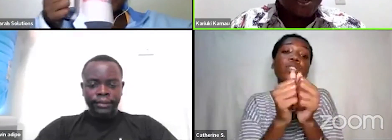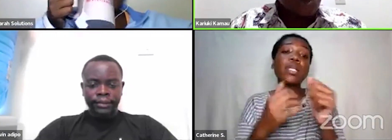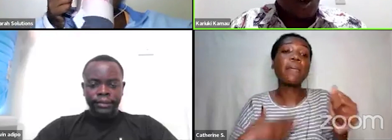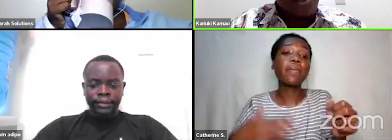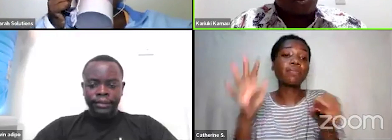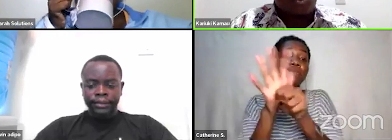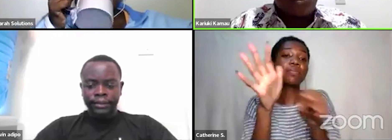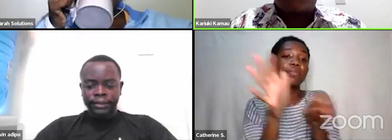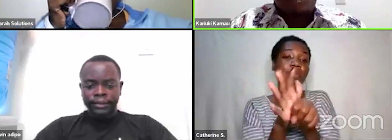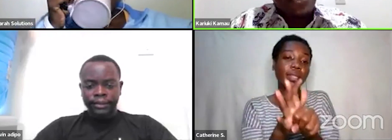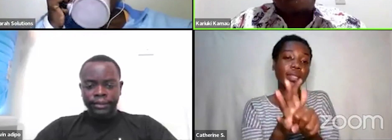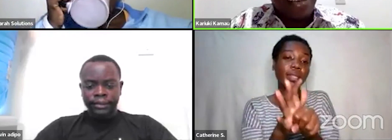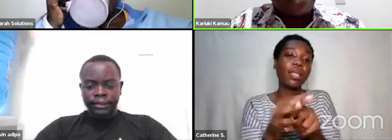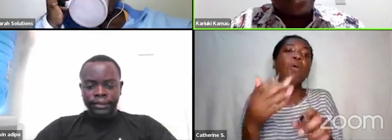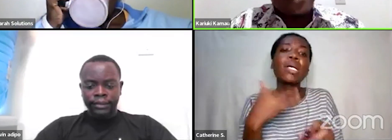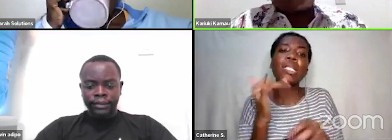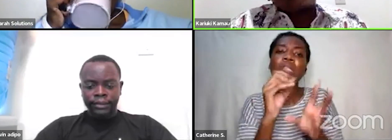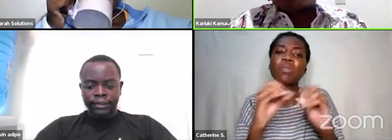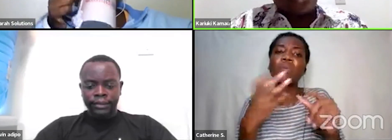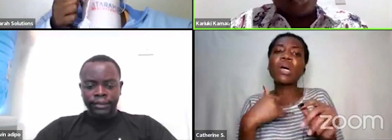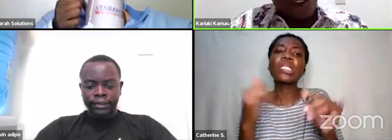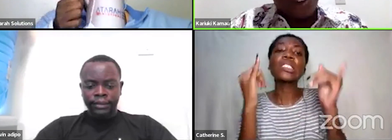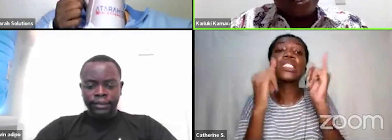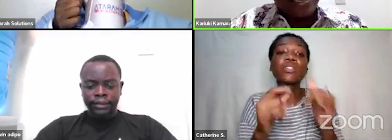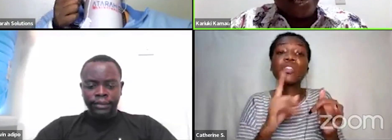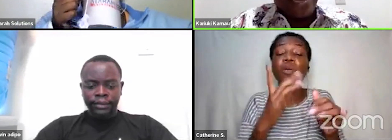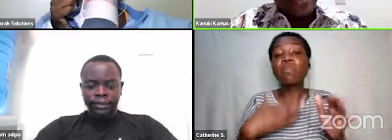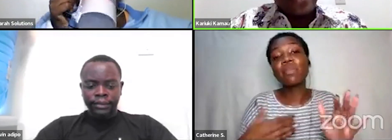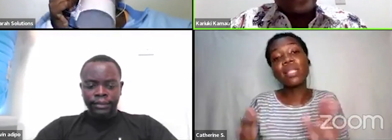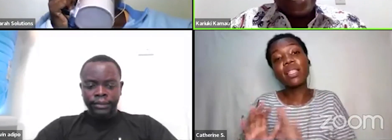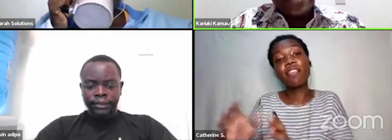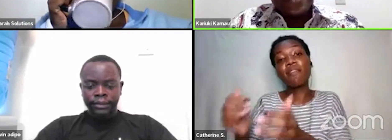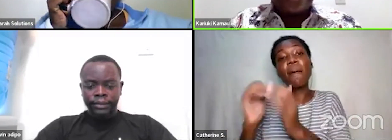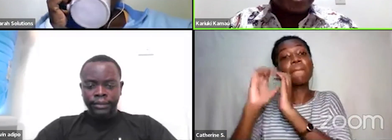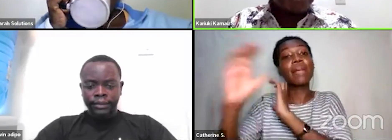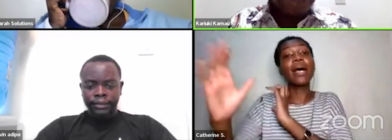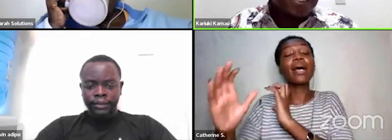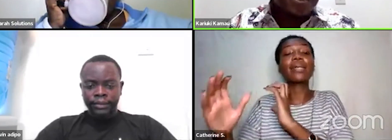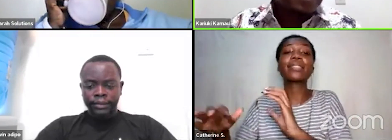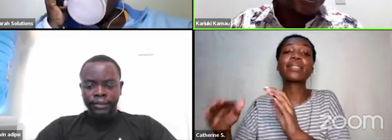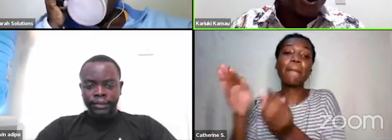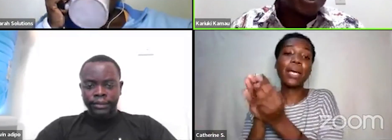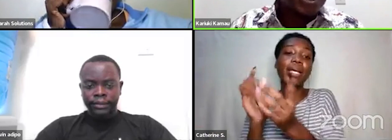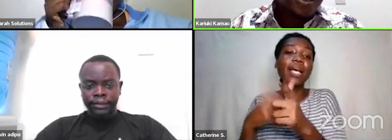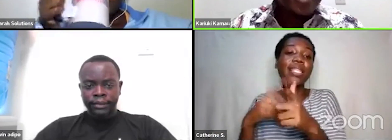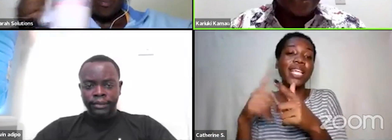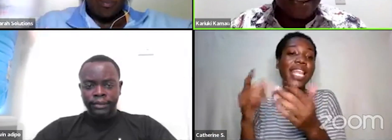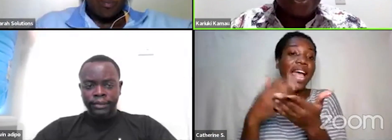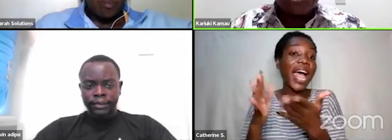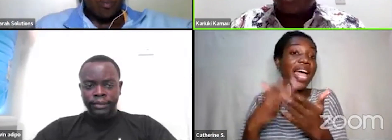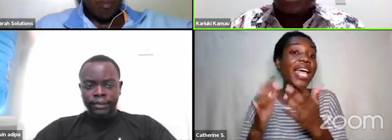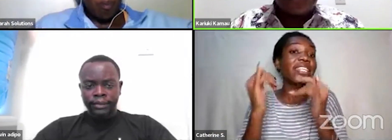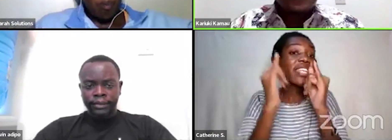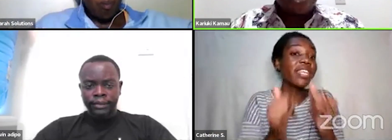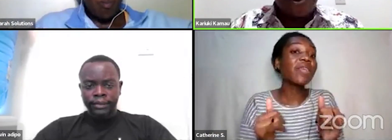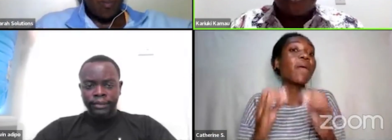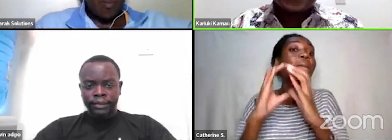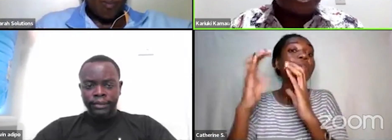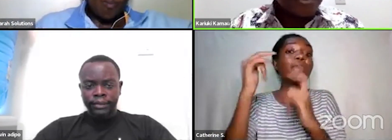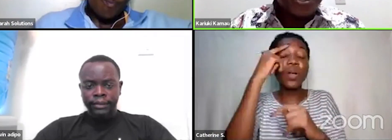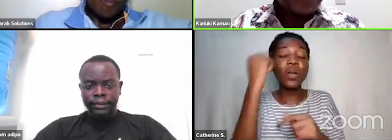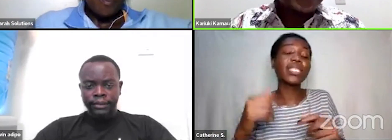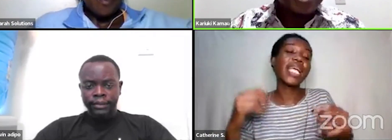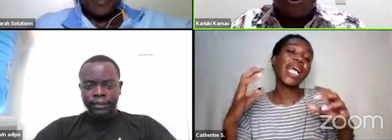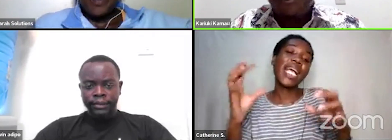one. So I used to leave my buses at the parking lot and hire other new buses, because the client will say, we are